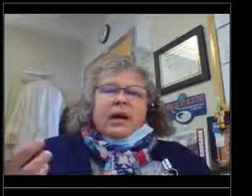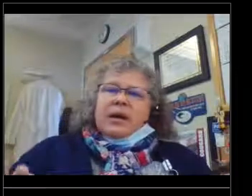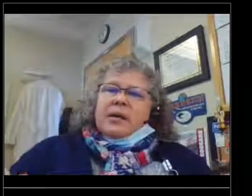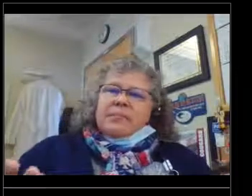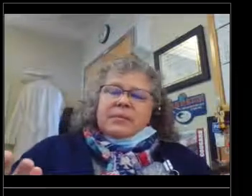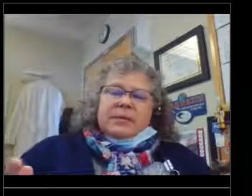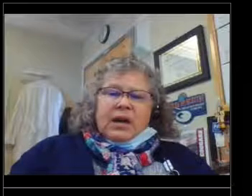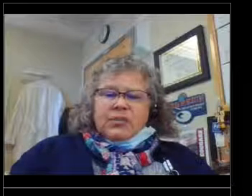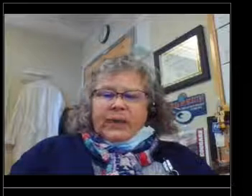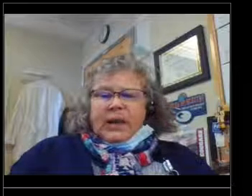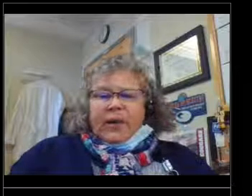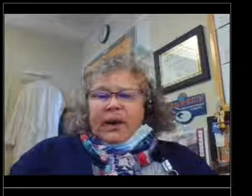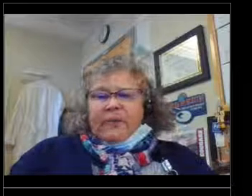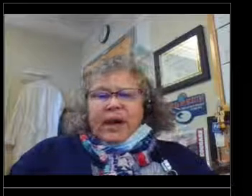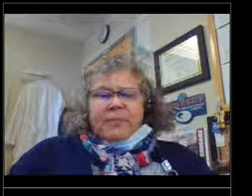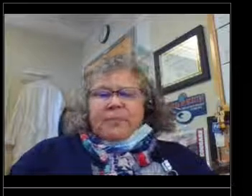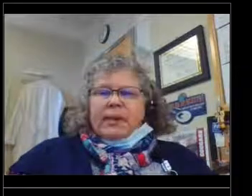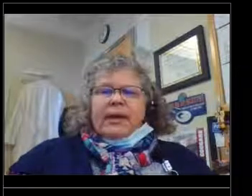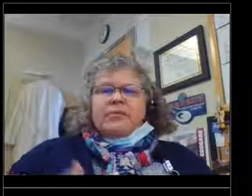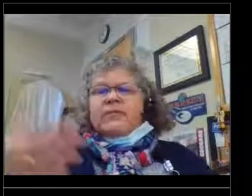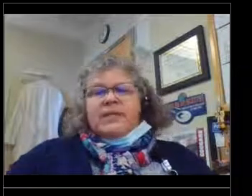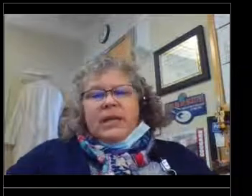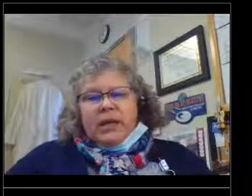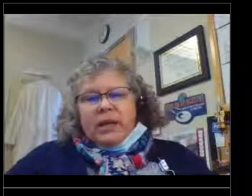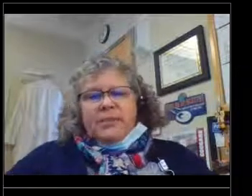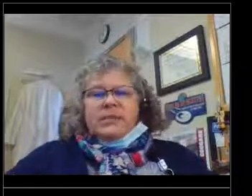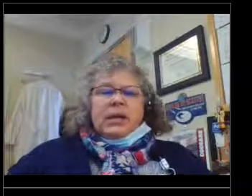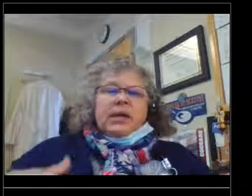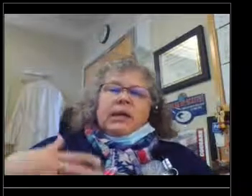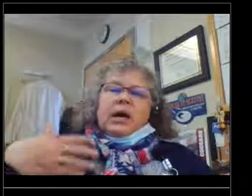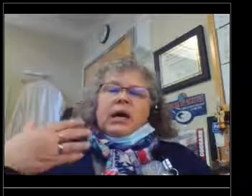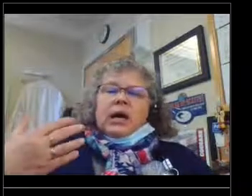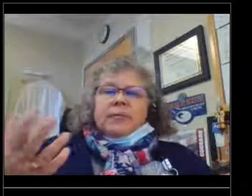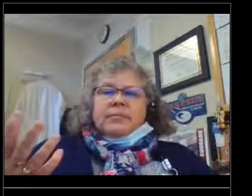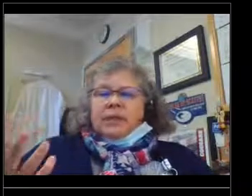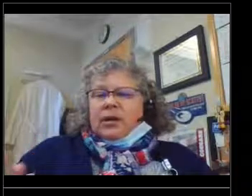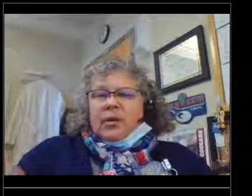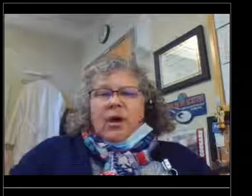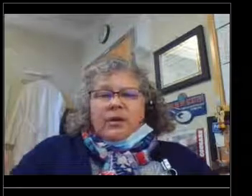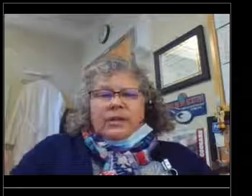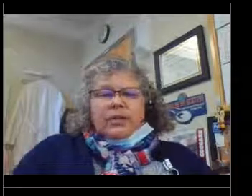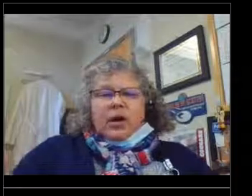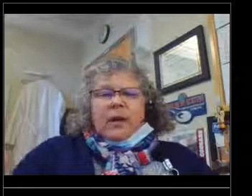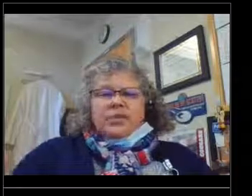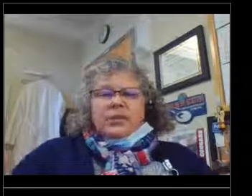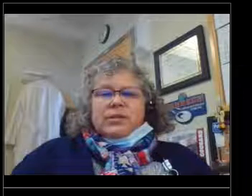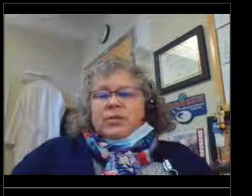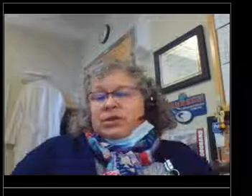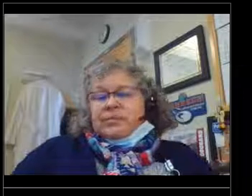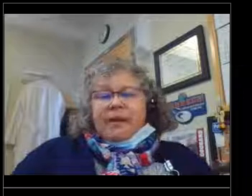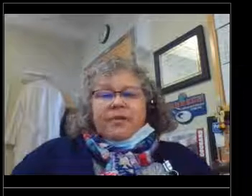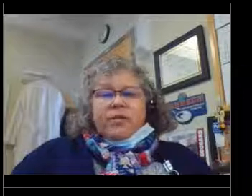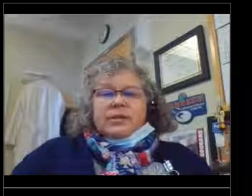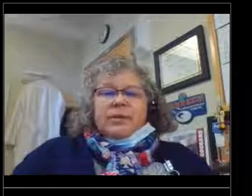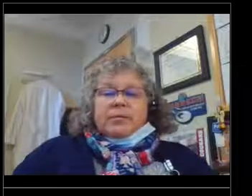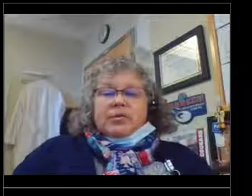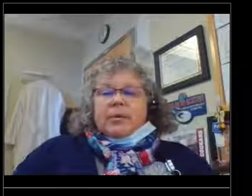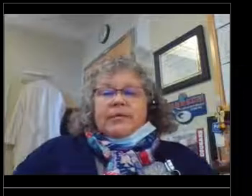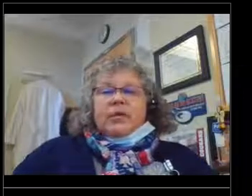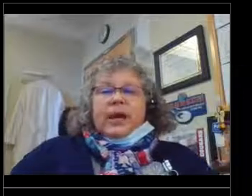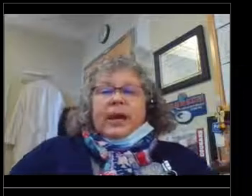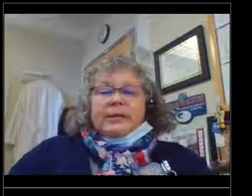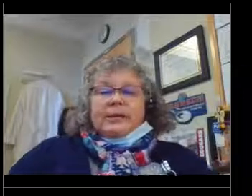texting. Gosh, we now have that Microsoft Teams, all these other options, or just by phone